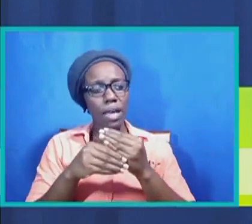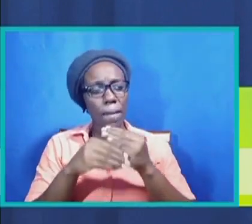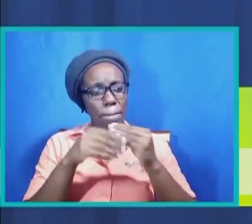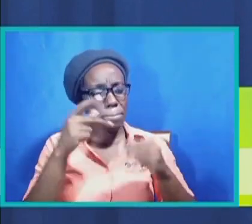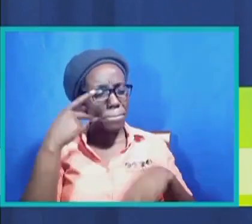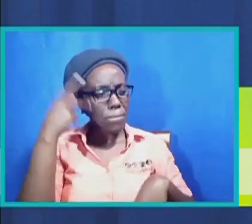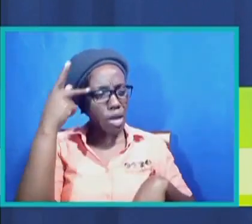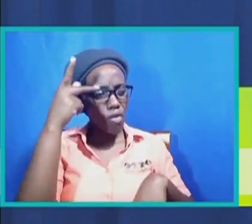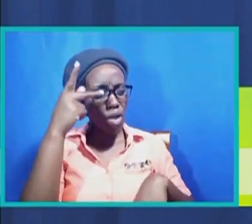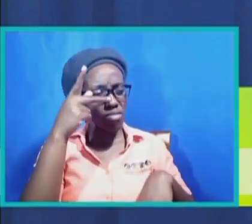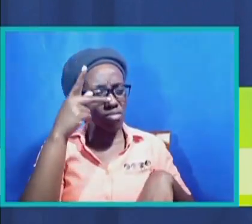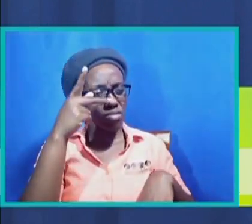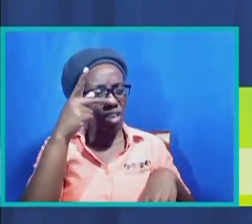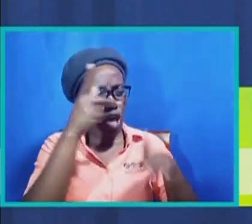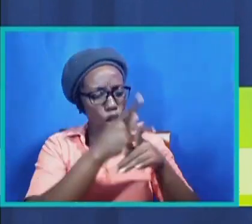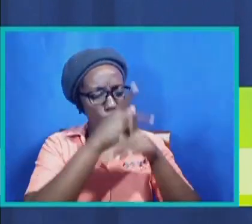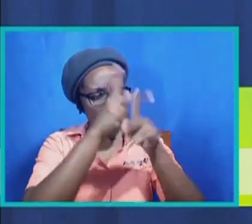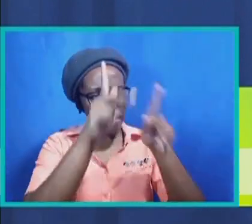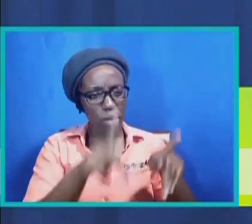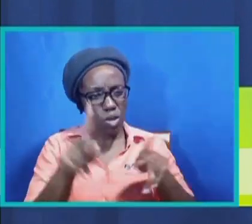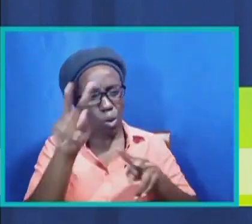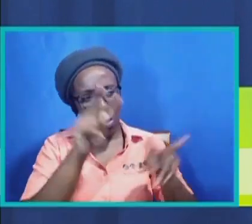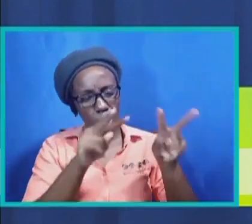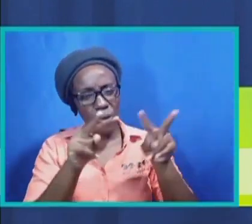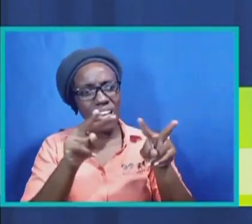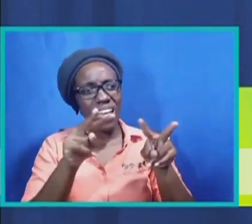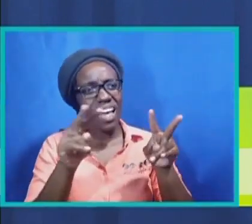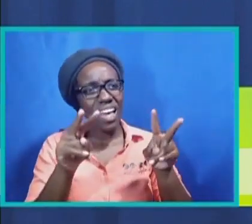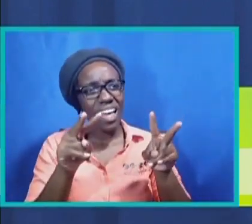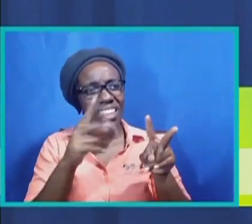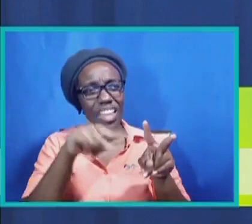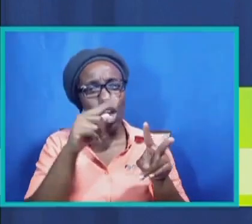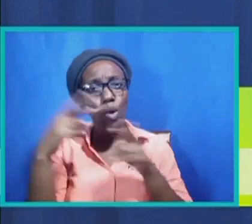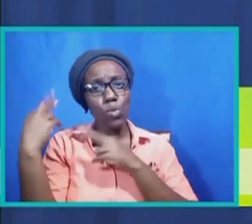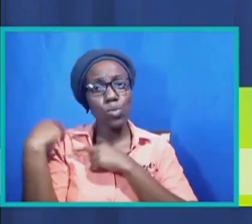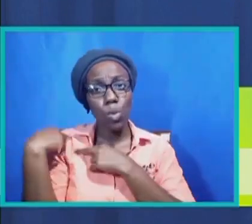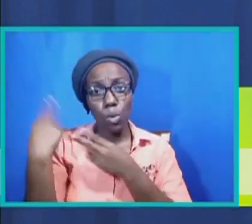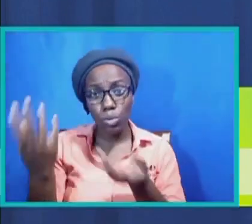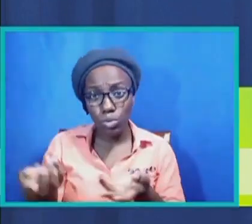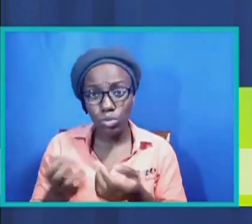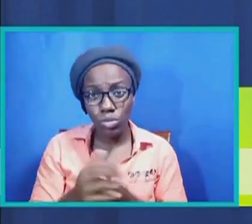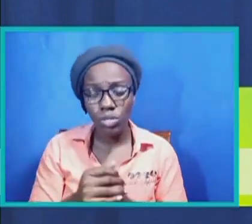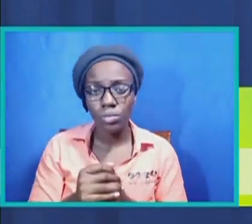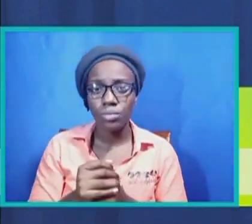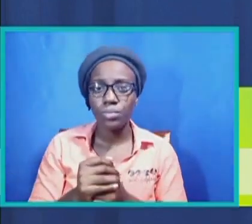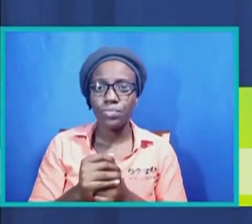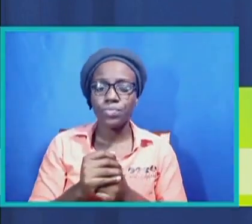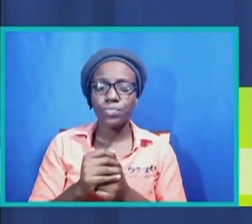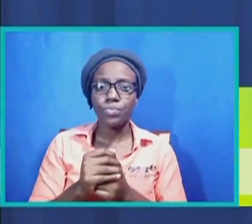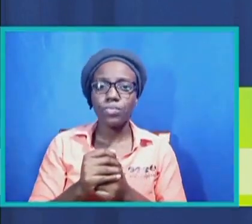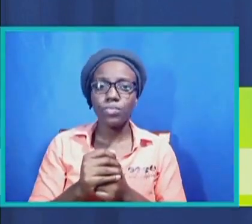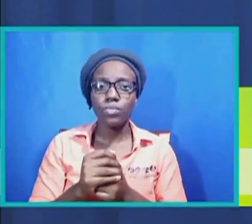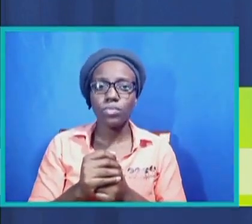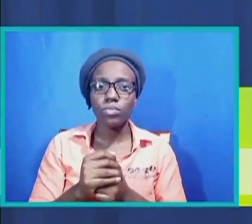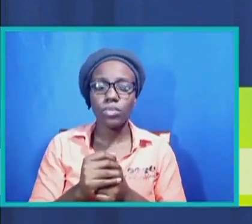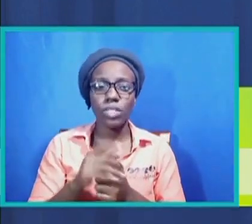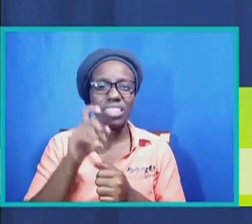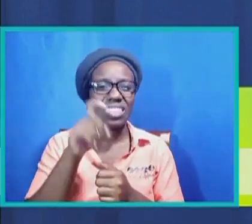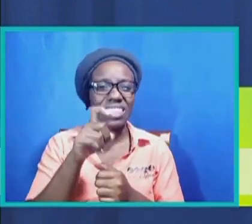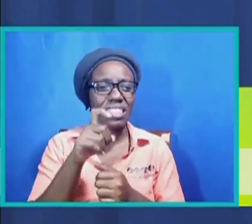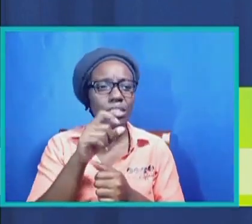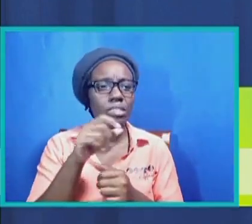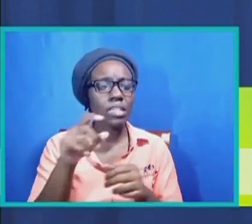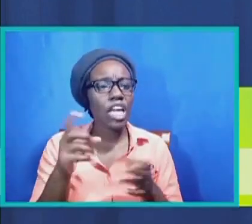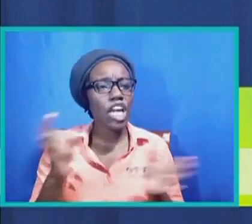more, looking at the fact that measures do not necessarily need to be punitive as opposed to encouraging and